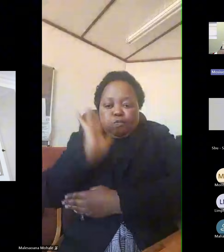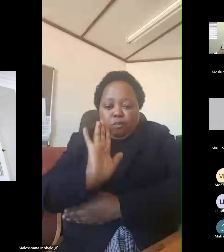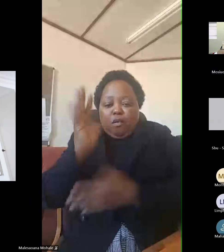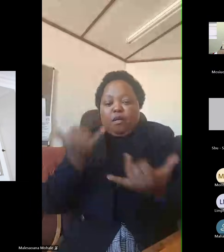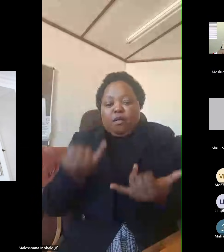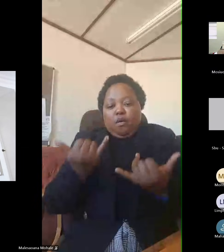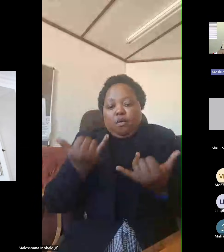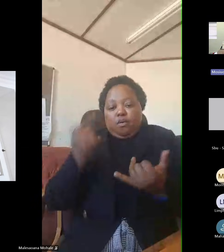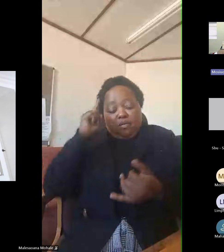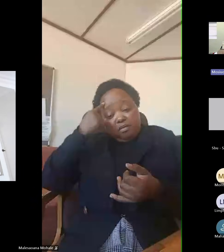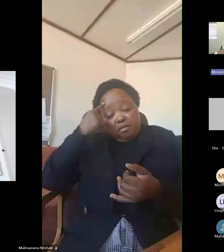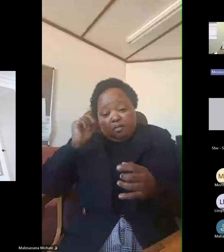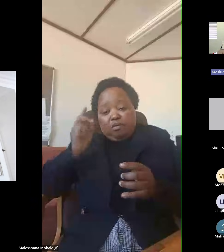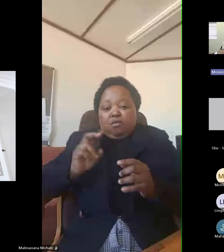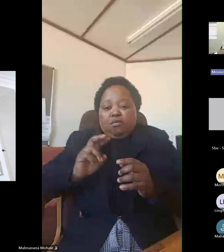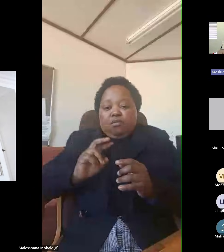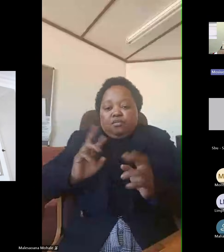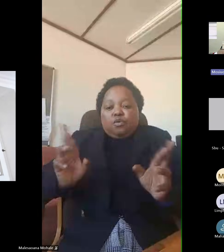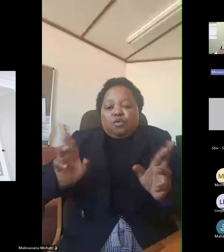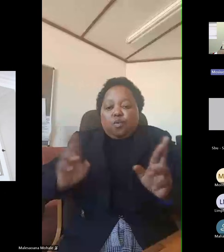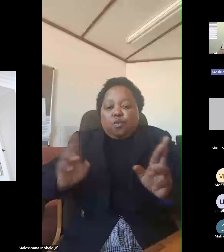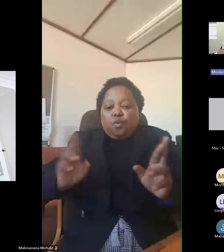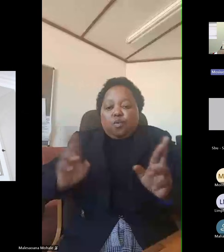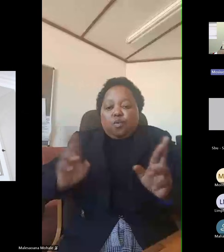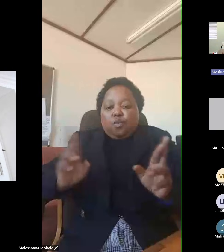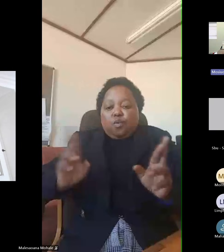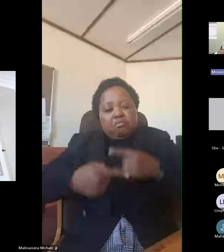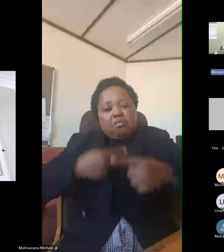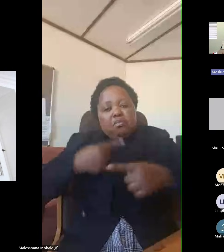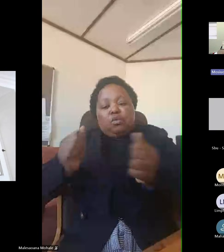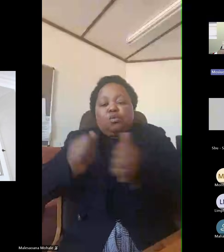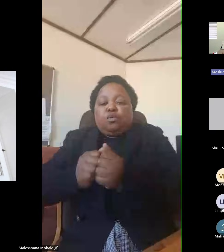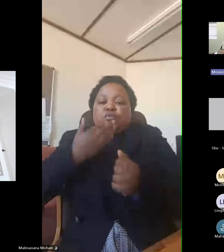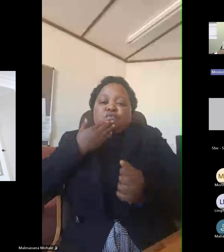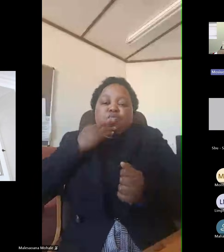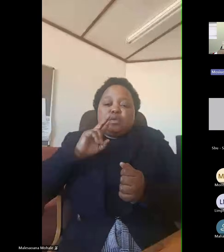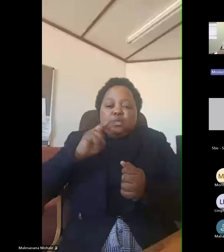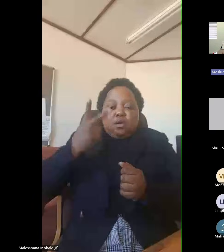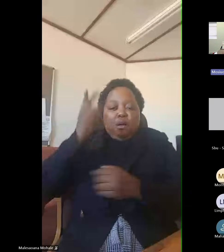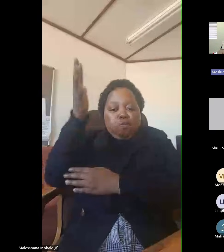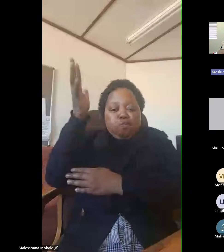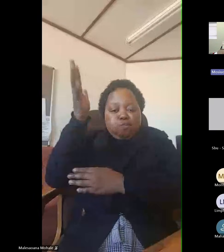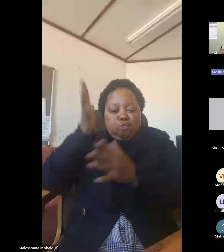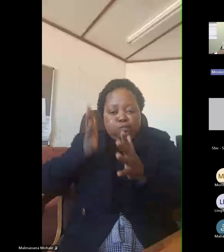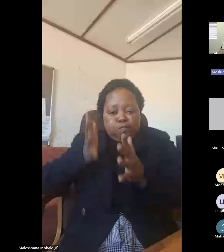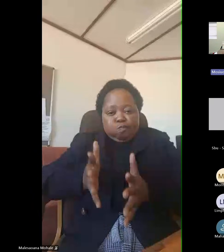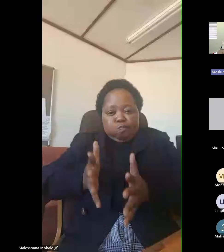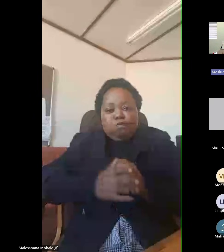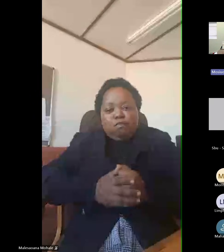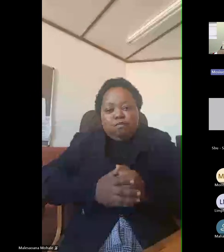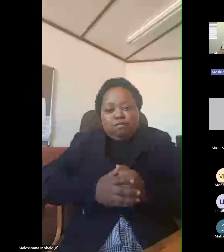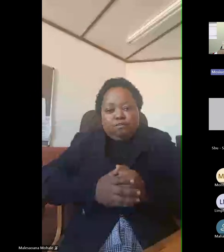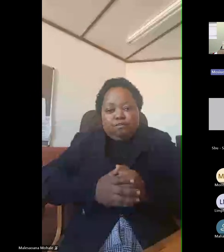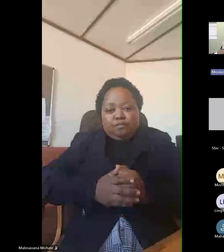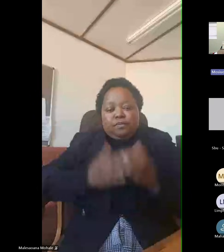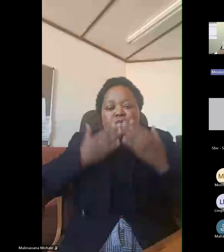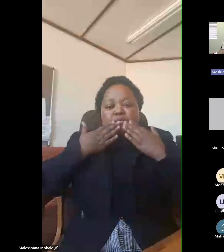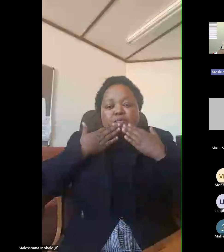to move on to our second speaker. Colleagues, please note and